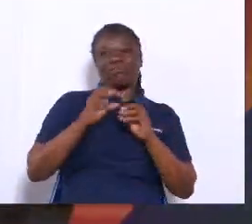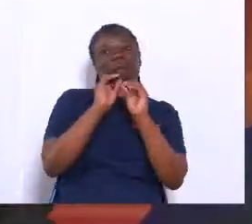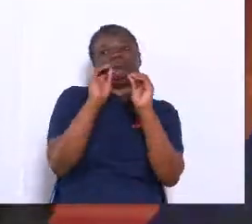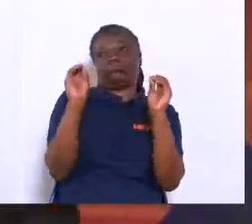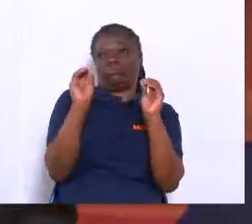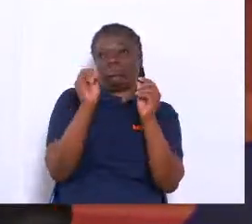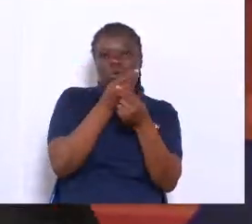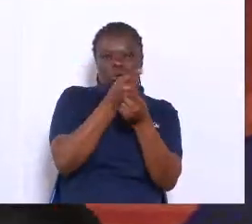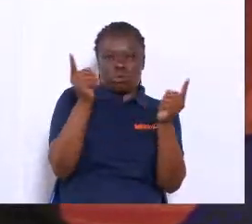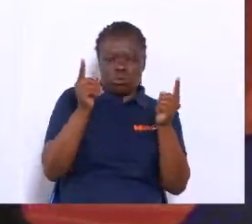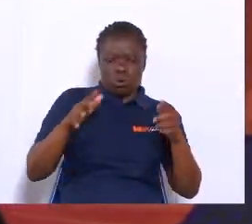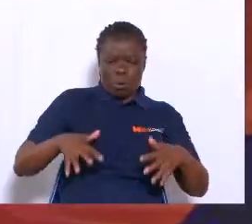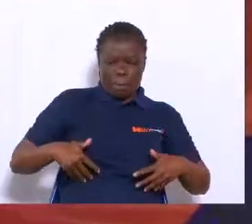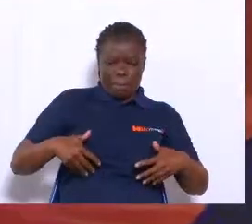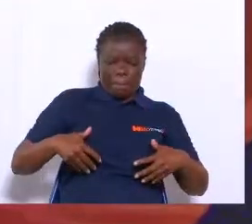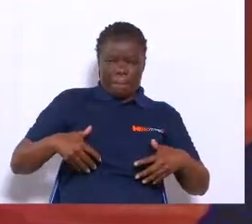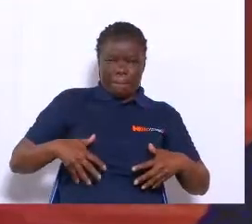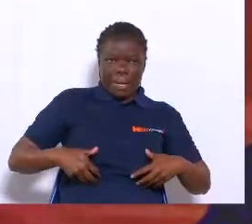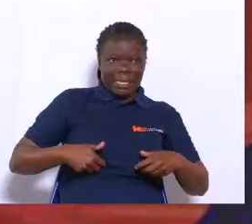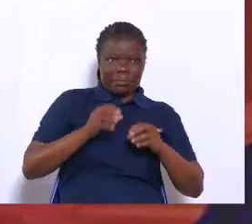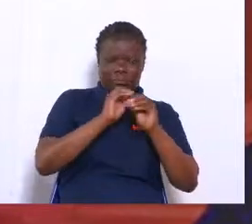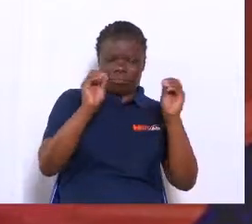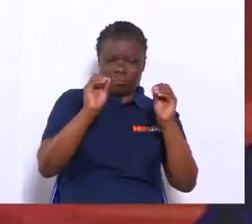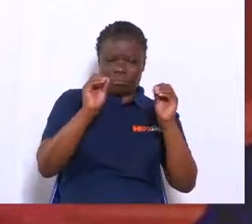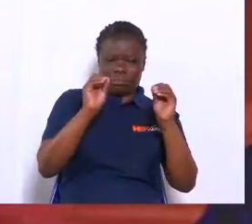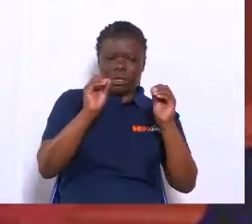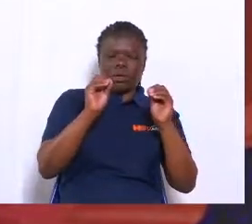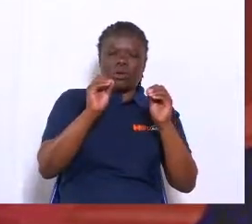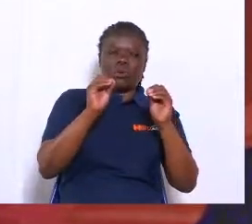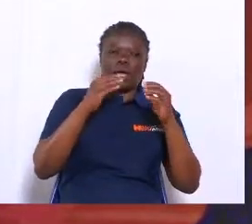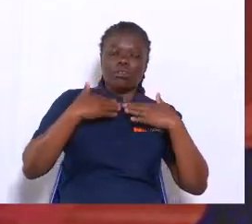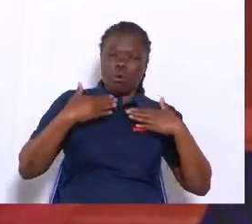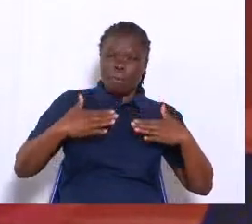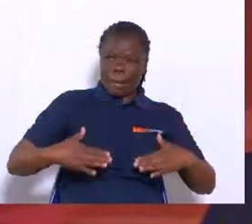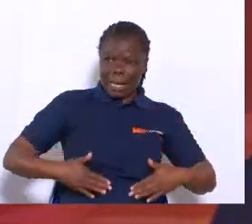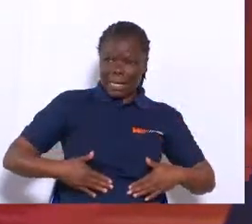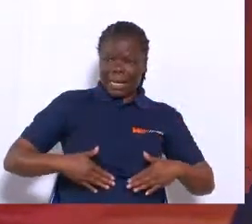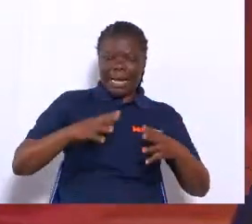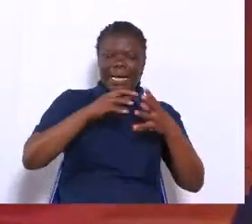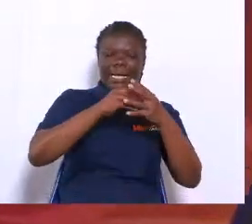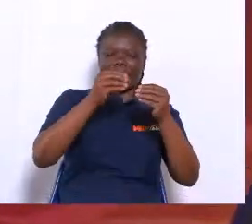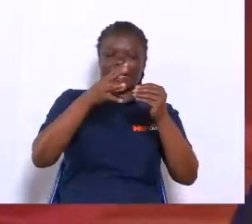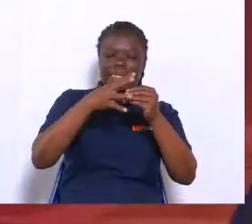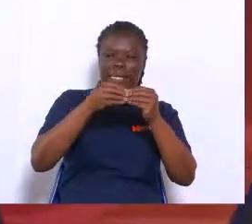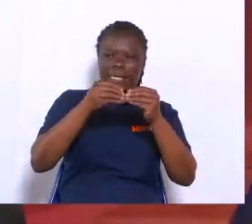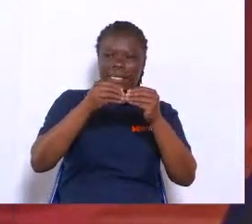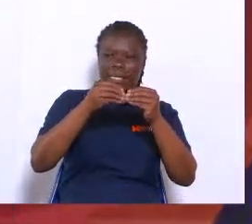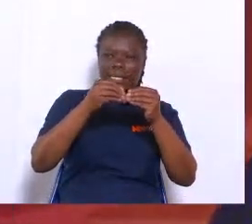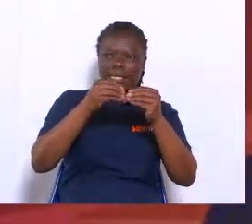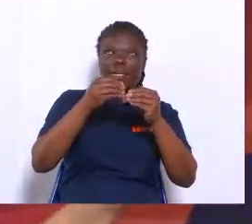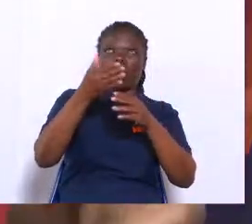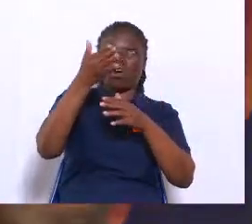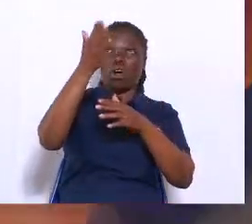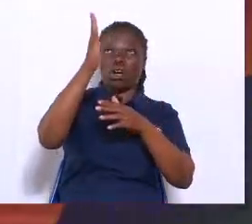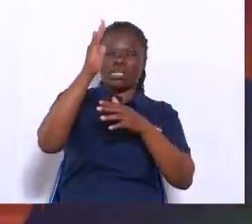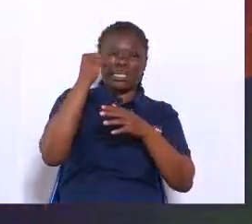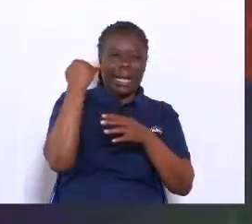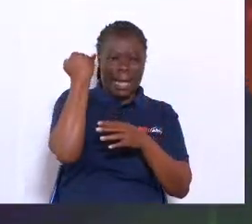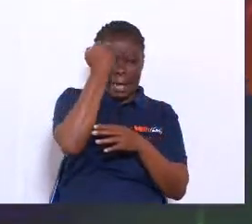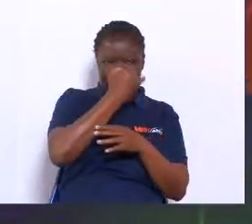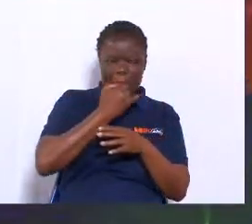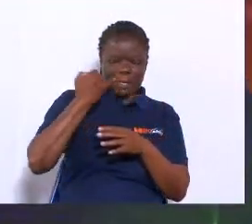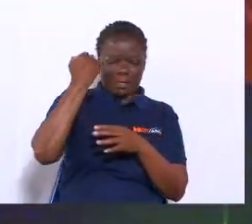created in the image of God. And the pleasures of this world will only